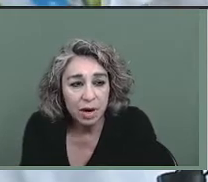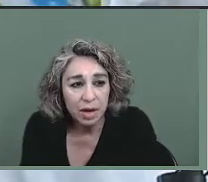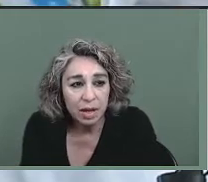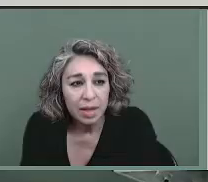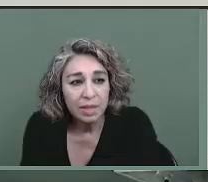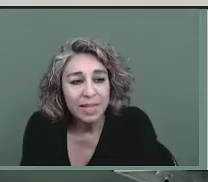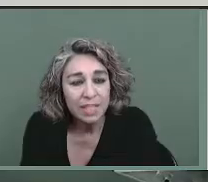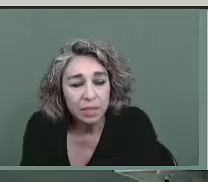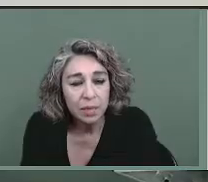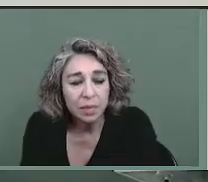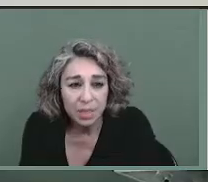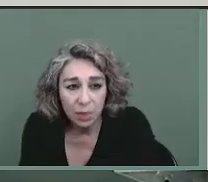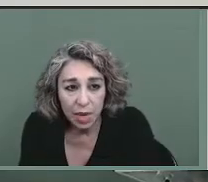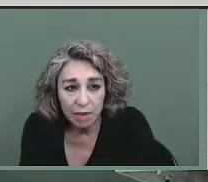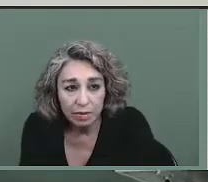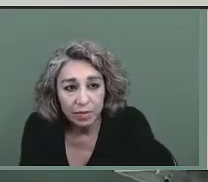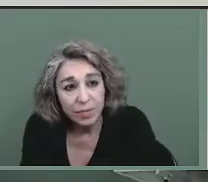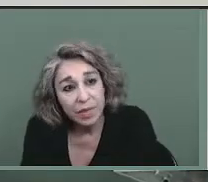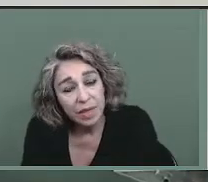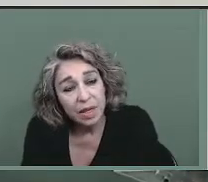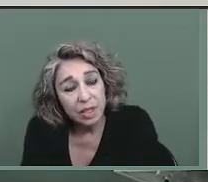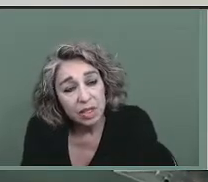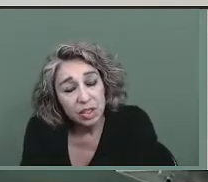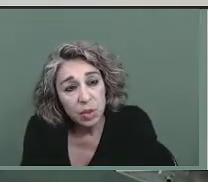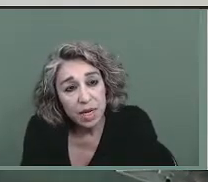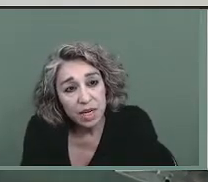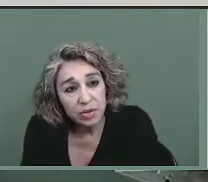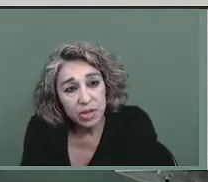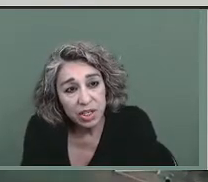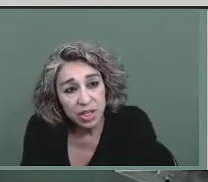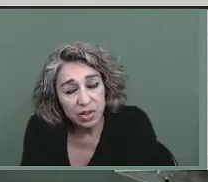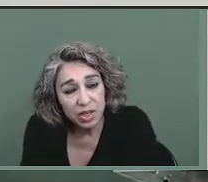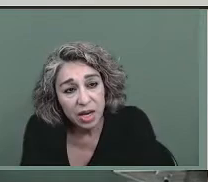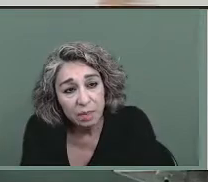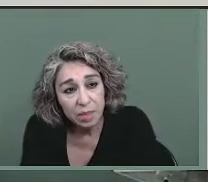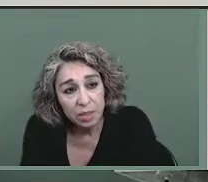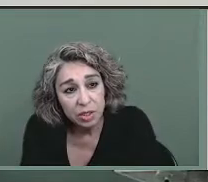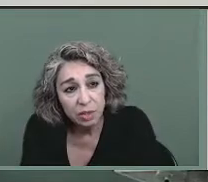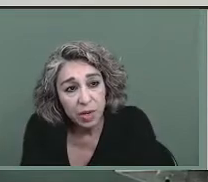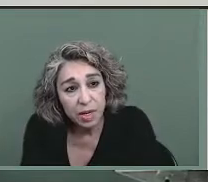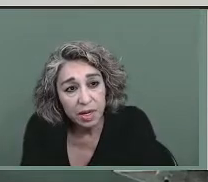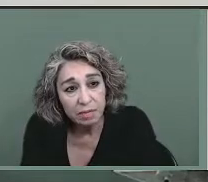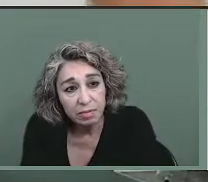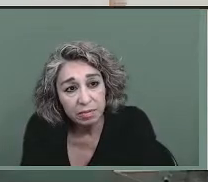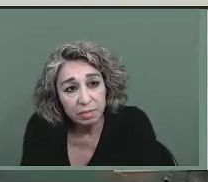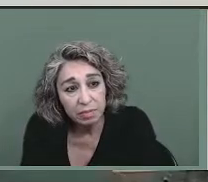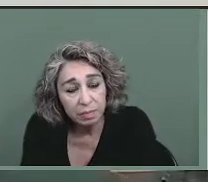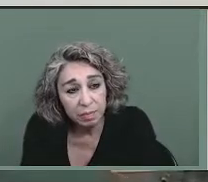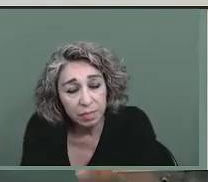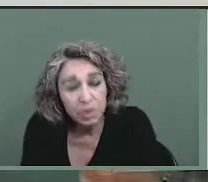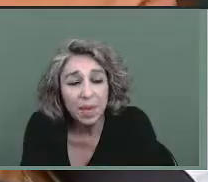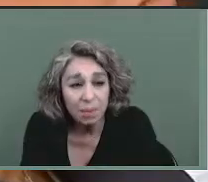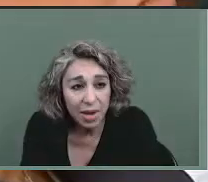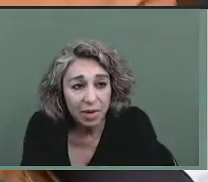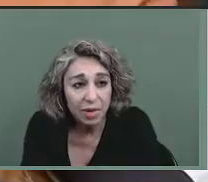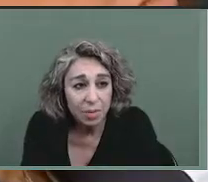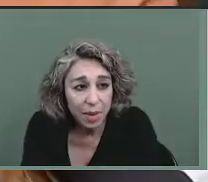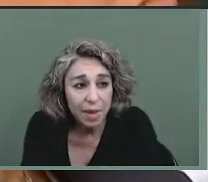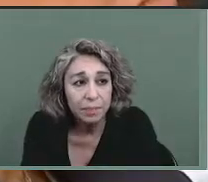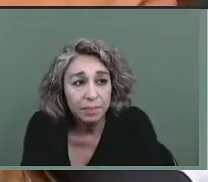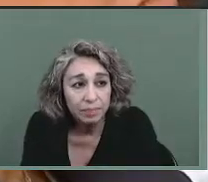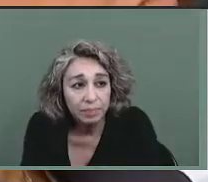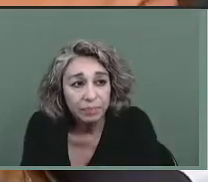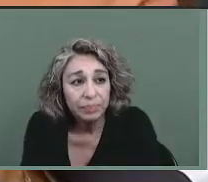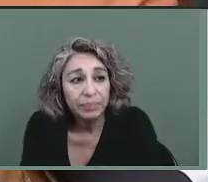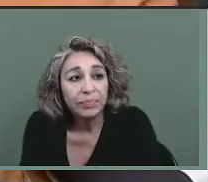power. That's the purpose that we have. So we need to adjust on the top to bring it to pay better on the